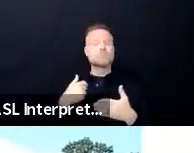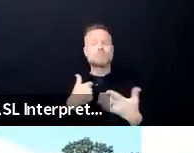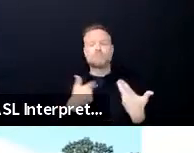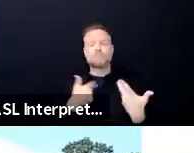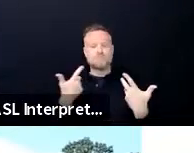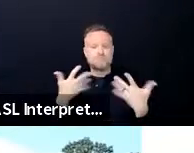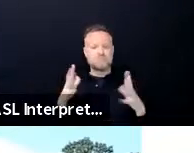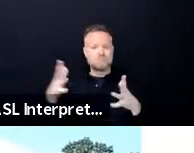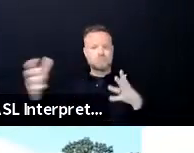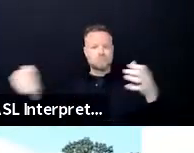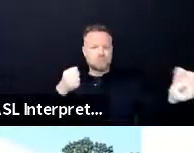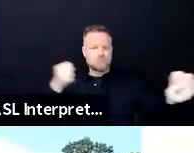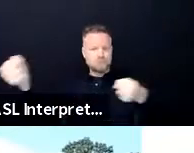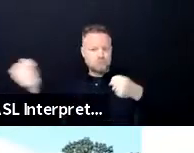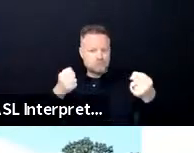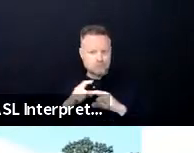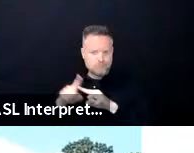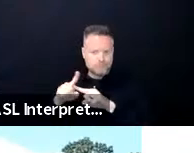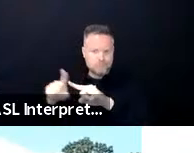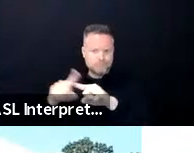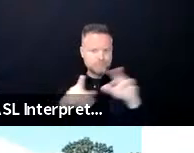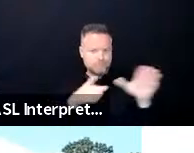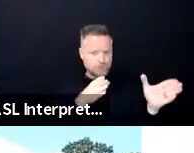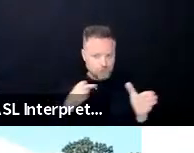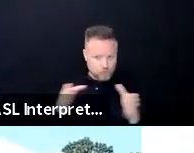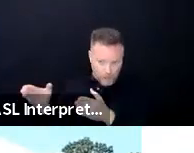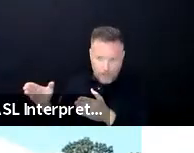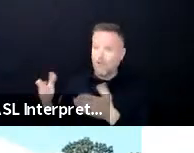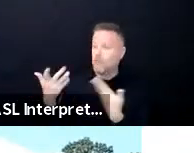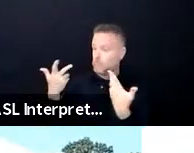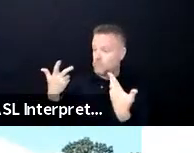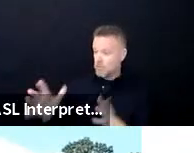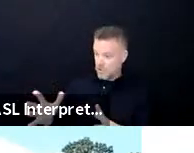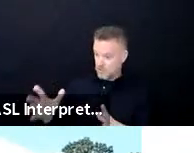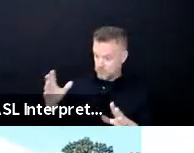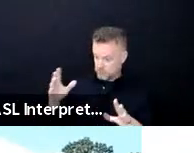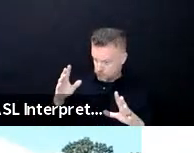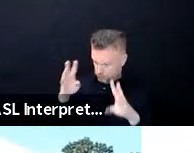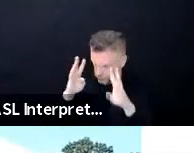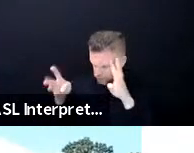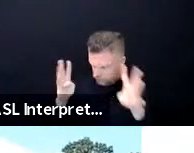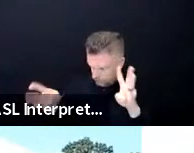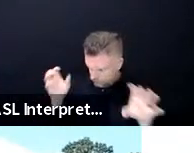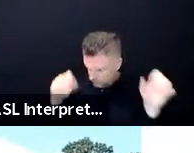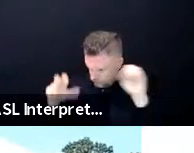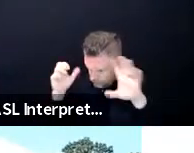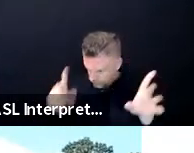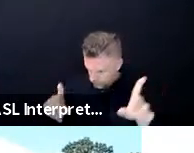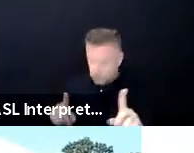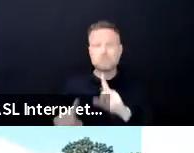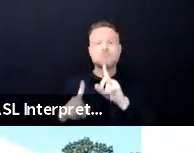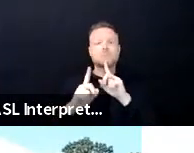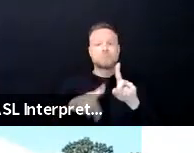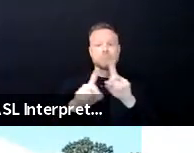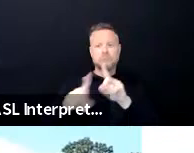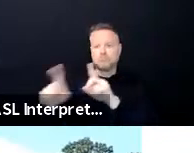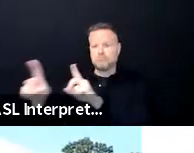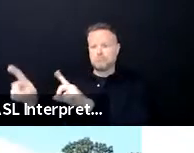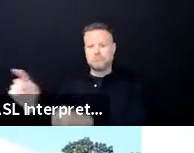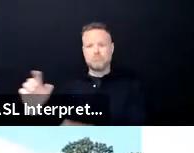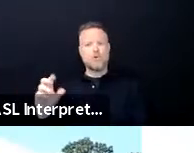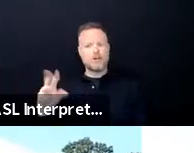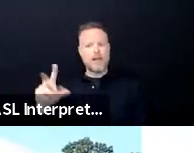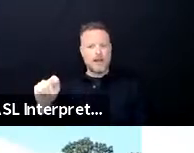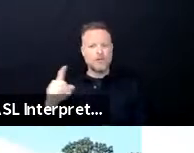and develop strategies that then we report out to the larger team. That is so imperative because you have folks